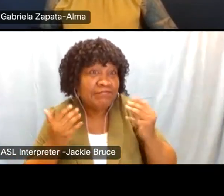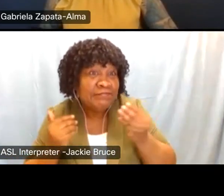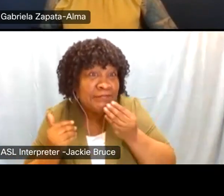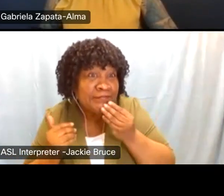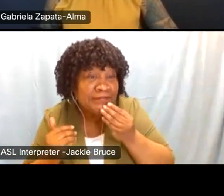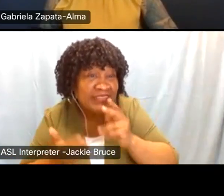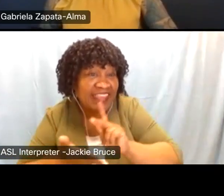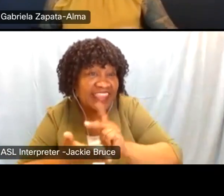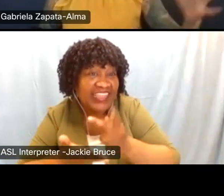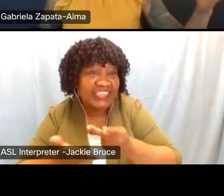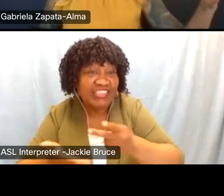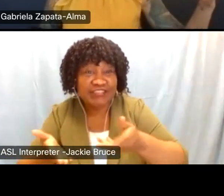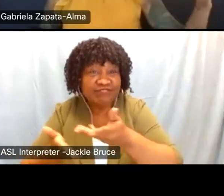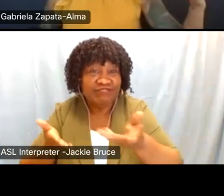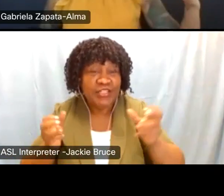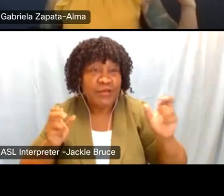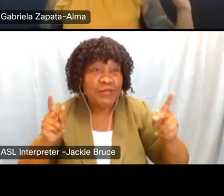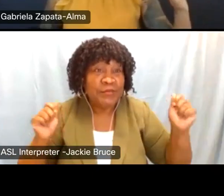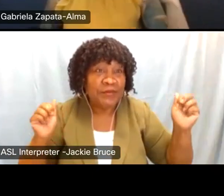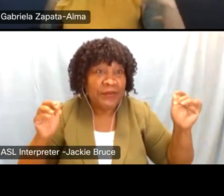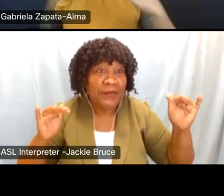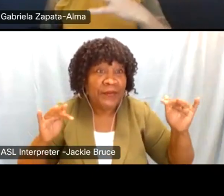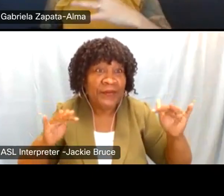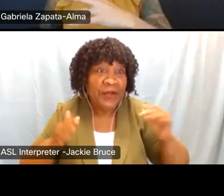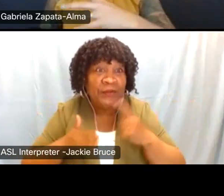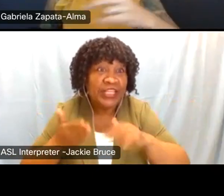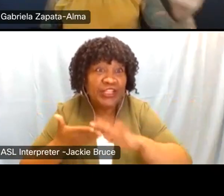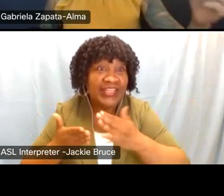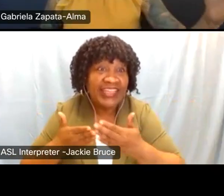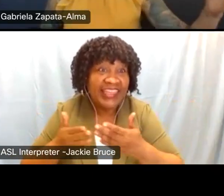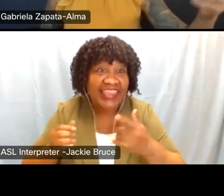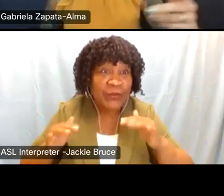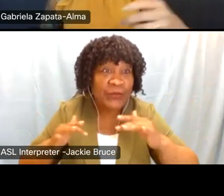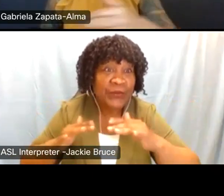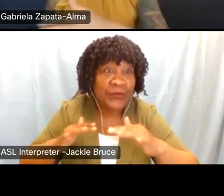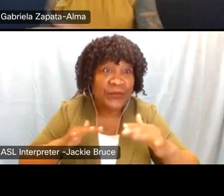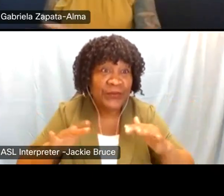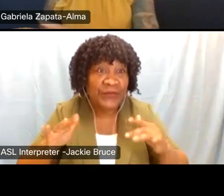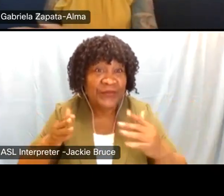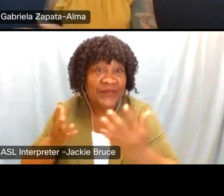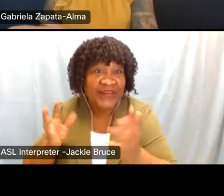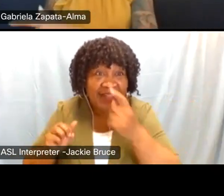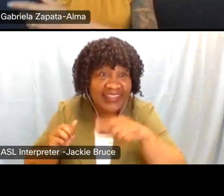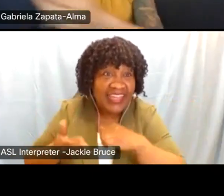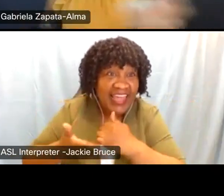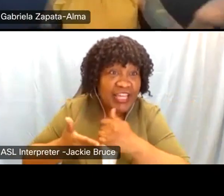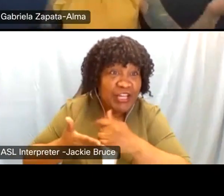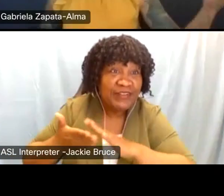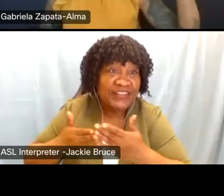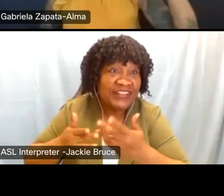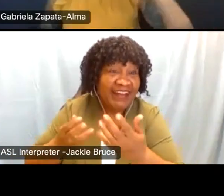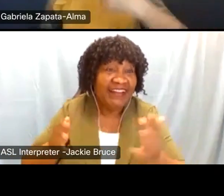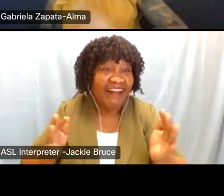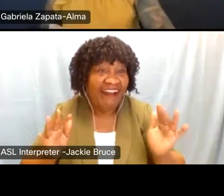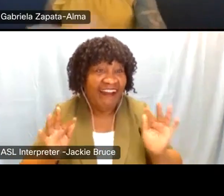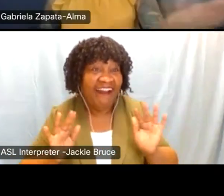the kitchen, people would start coming in. Ooh, what are you making? Ooh, can I help? And we would just make a